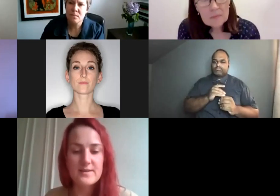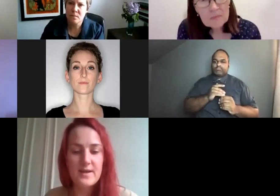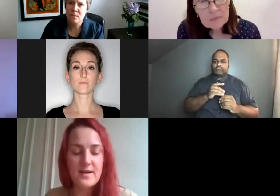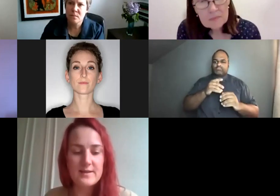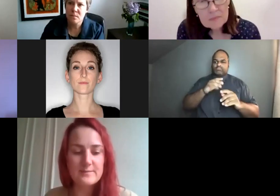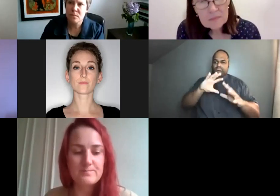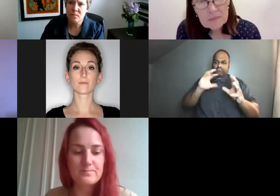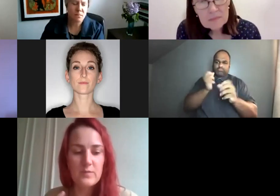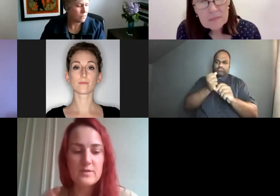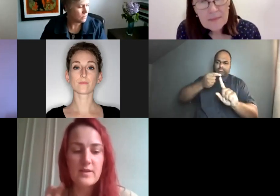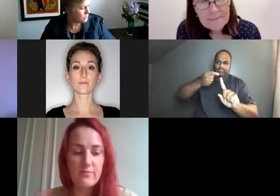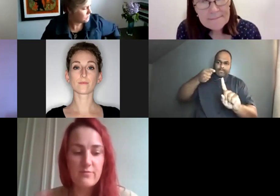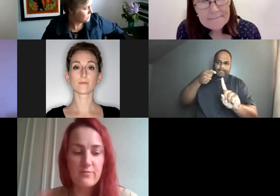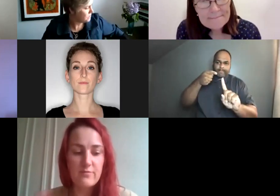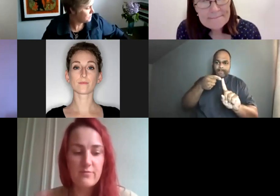wide